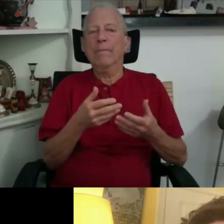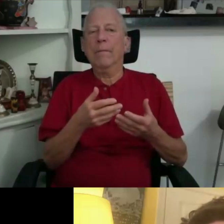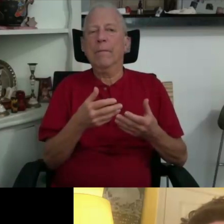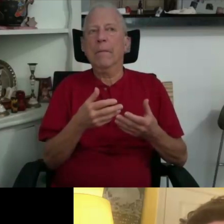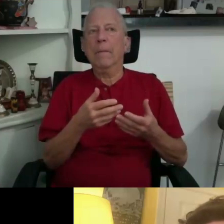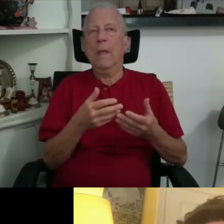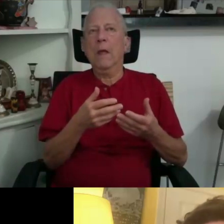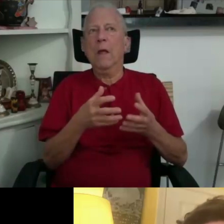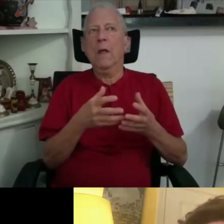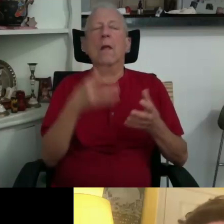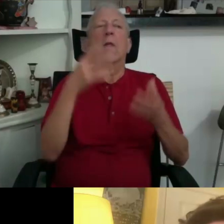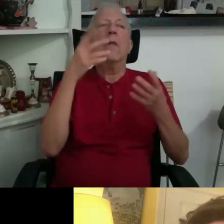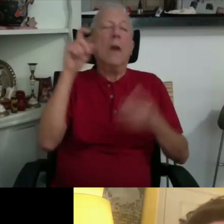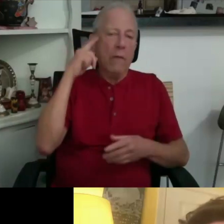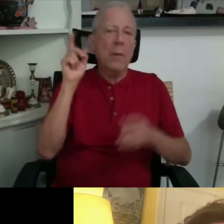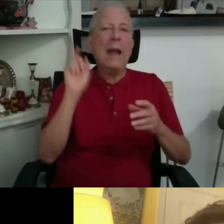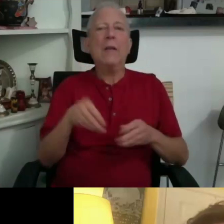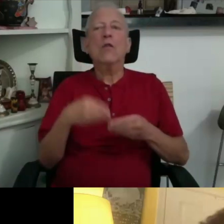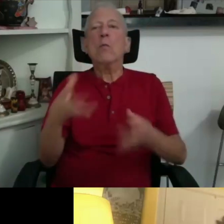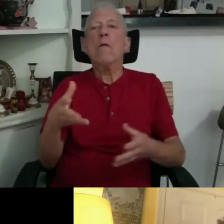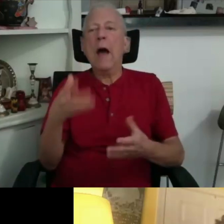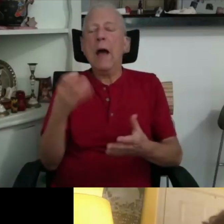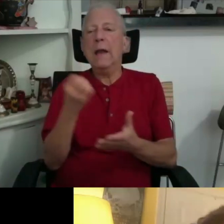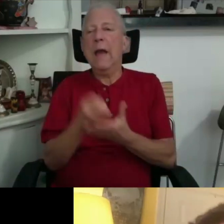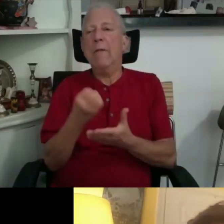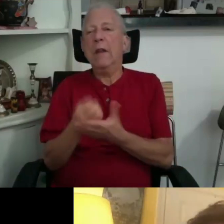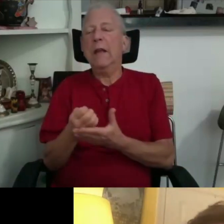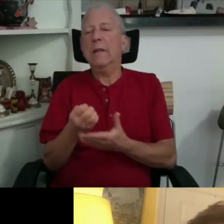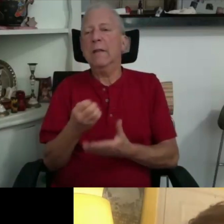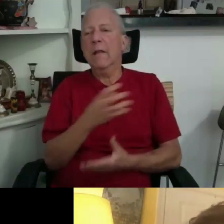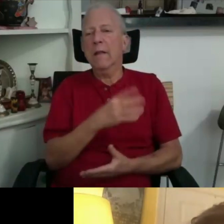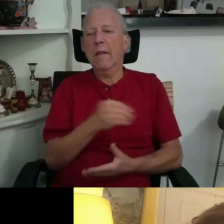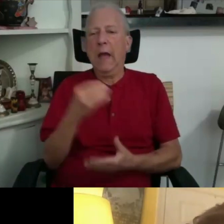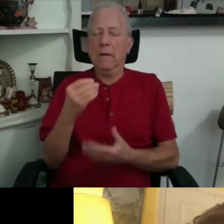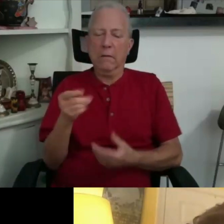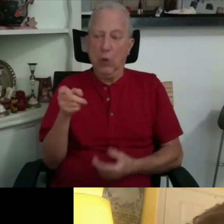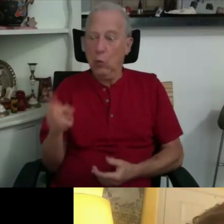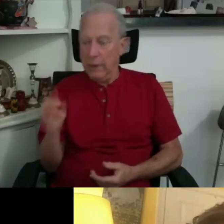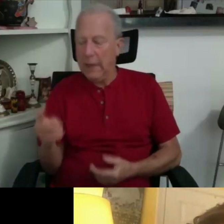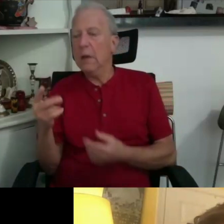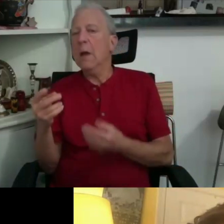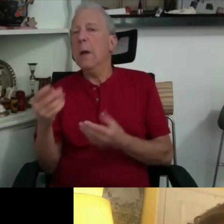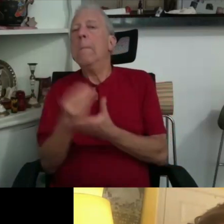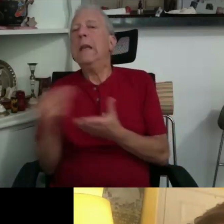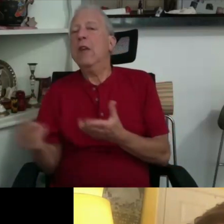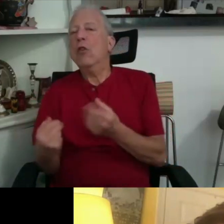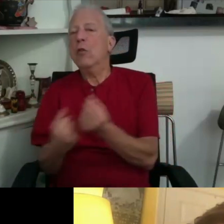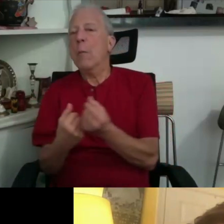provide evidence that that you materially supported a terrorist organization,